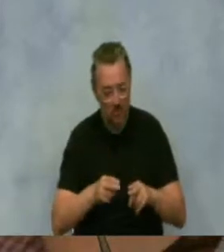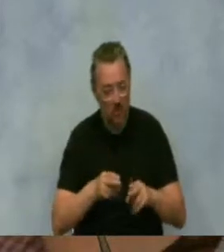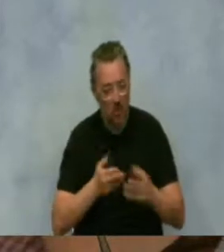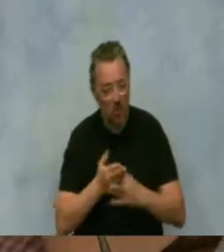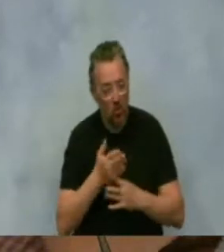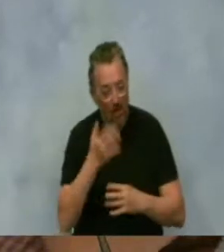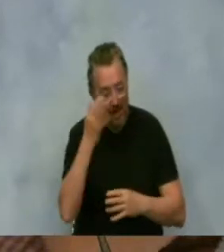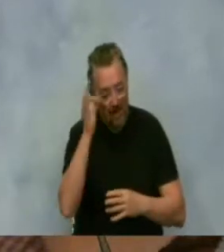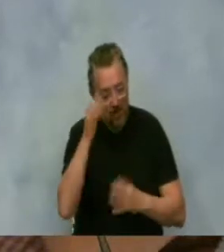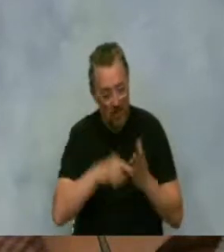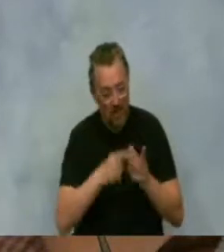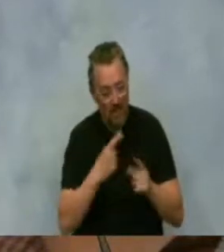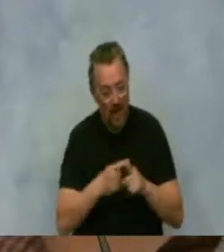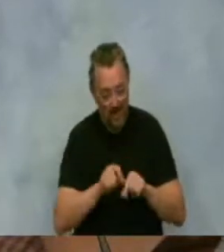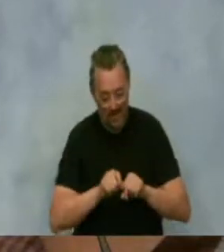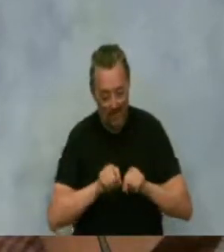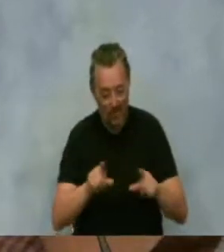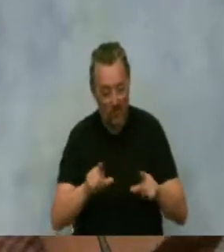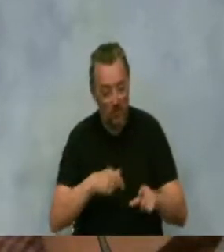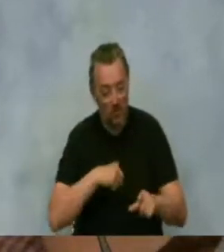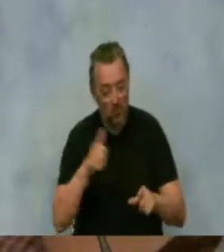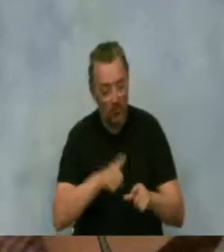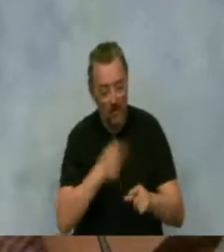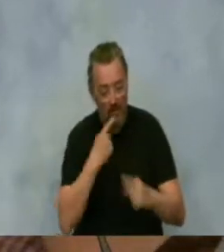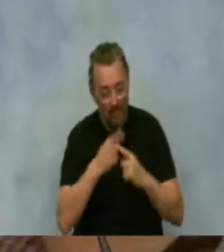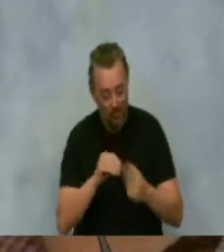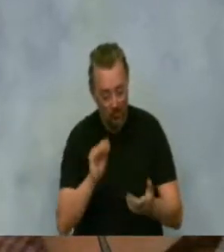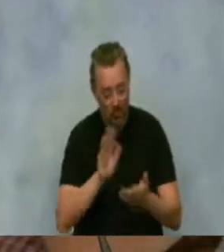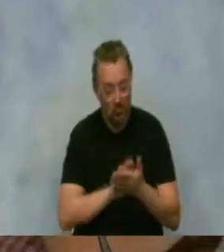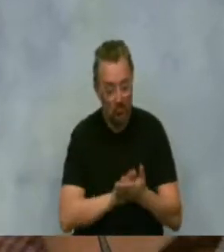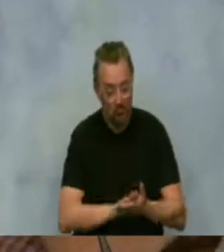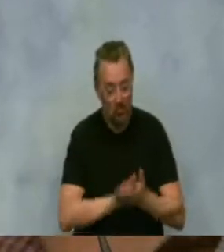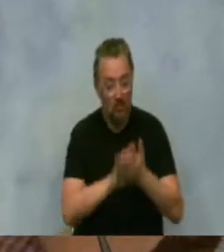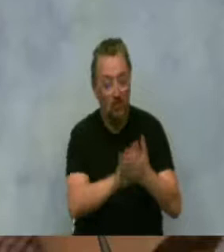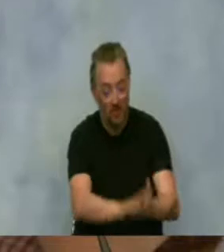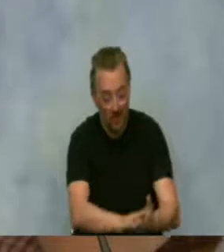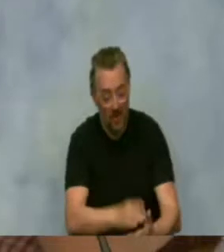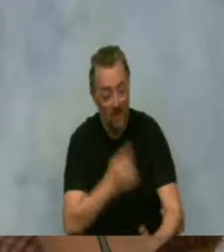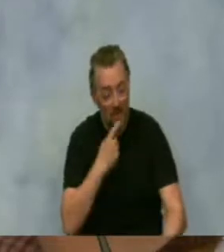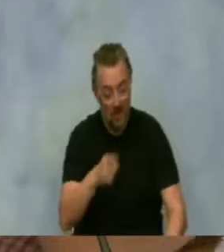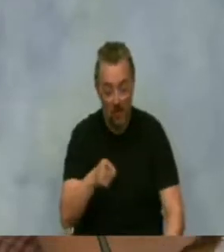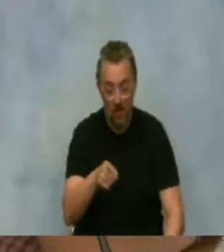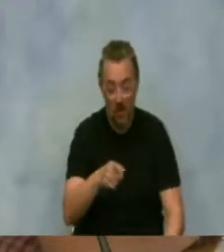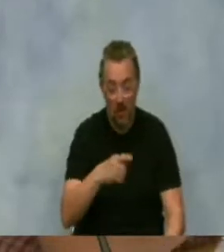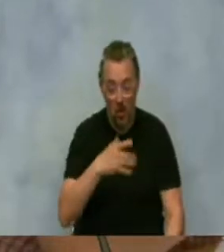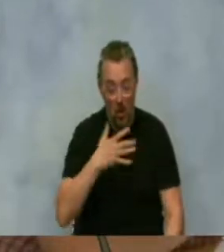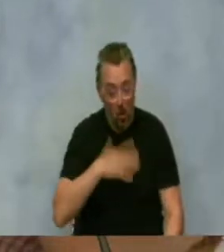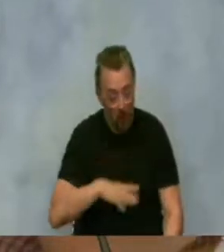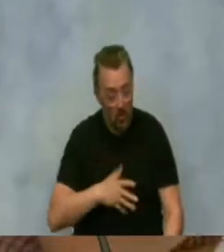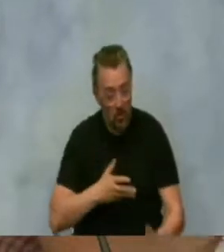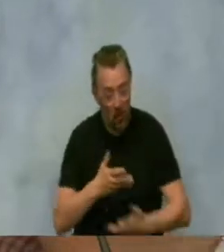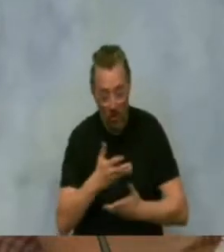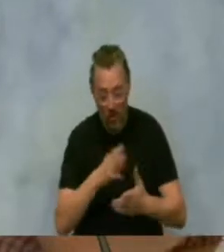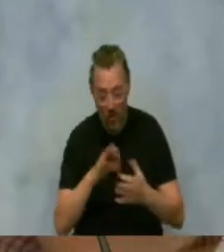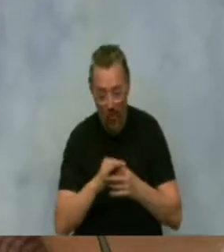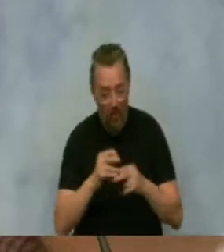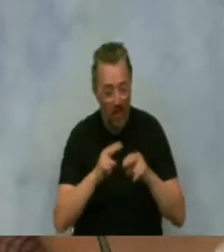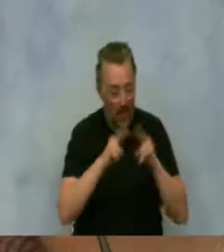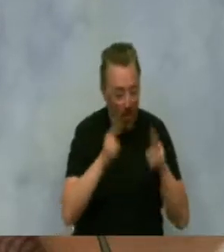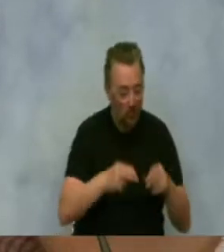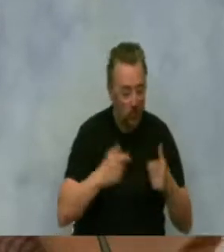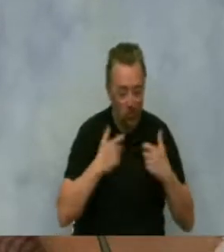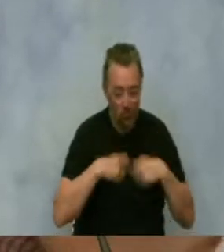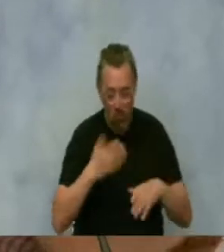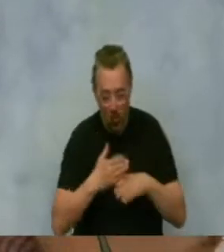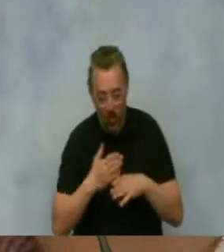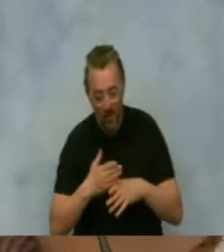council tax. And we should be putting information in there to say to people, would you like to be consulted in housing, social work,